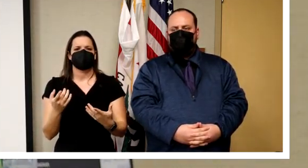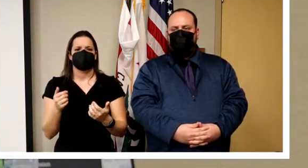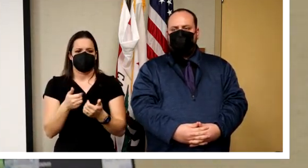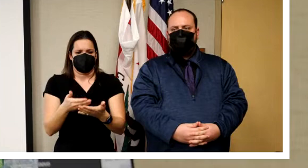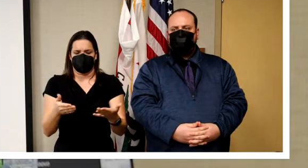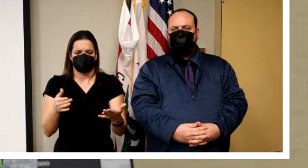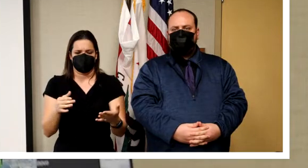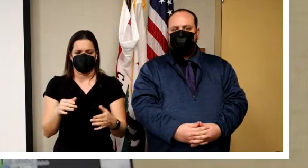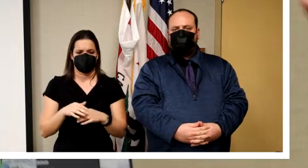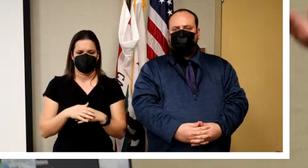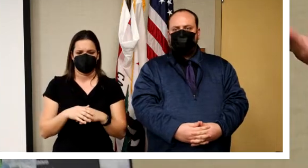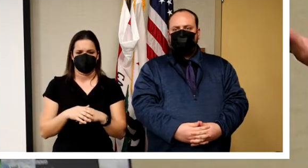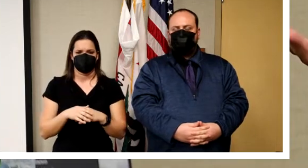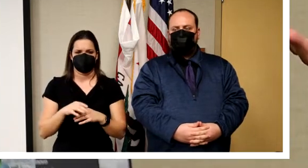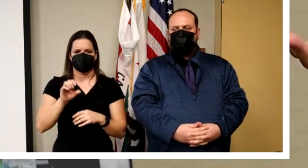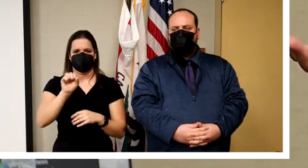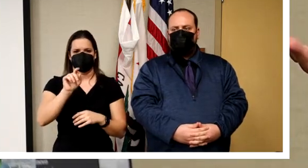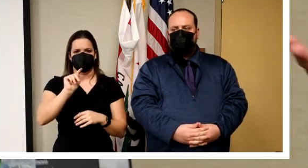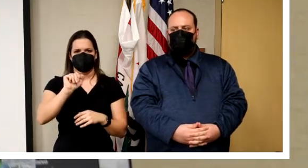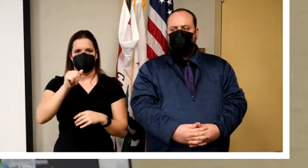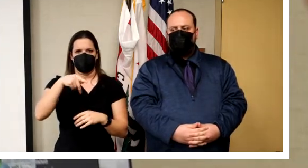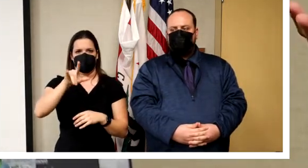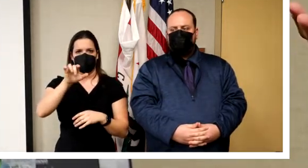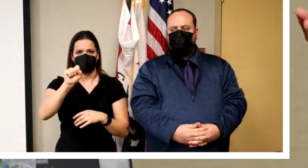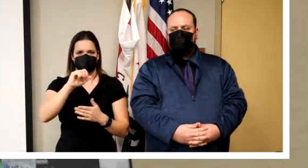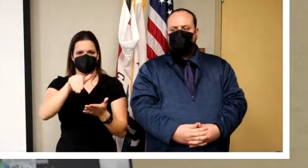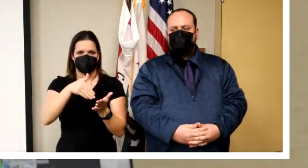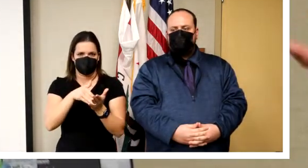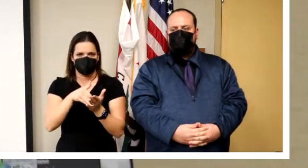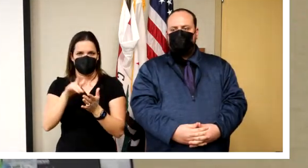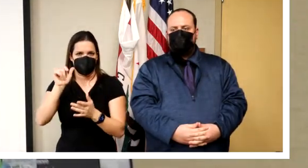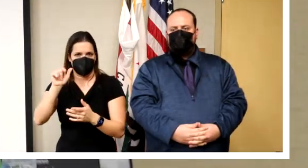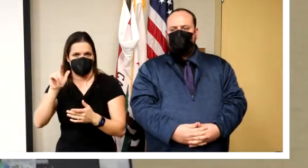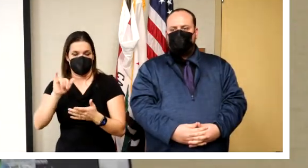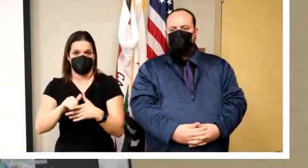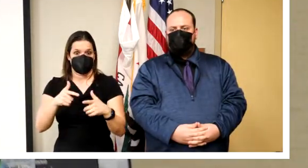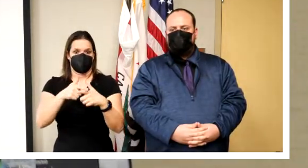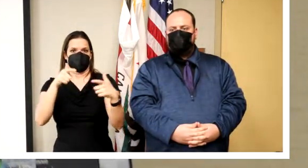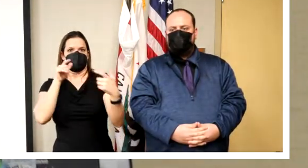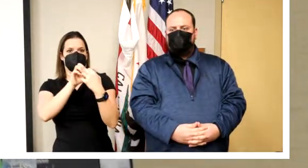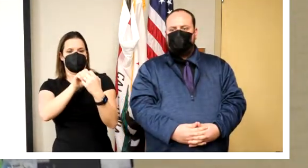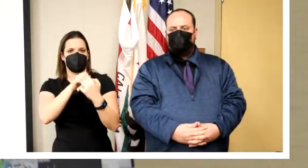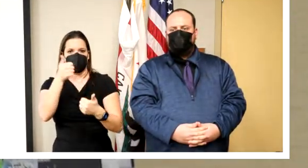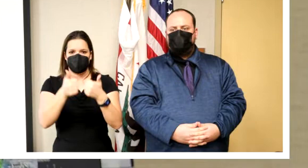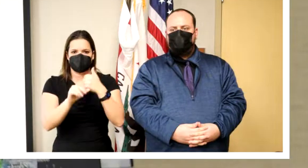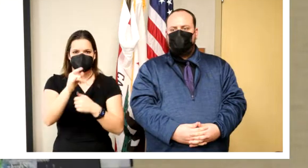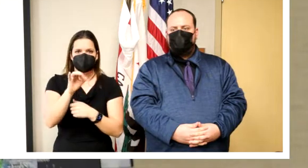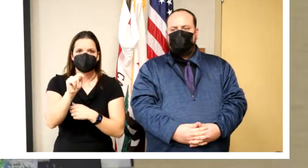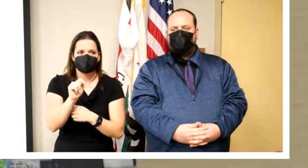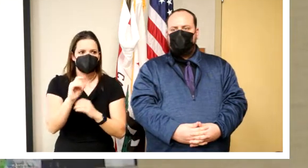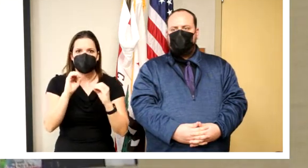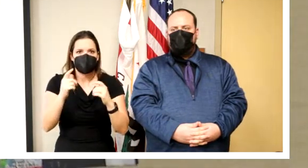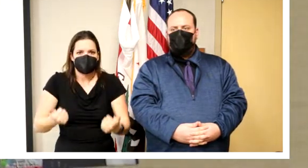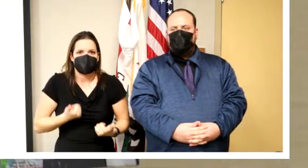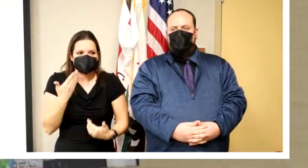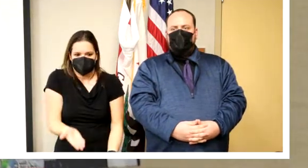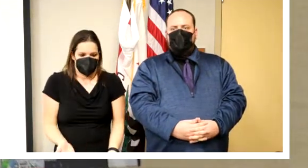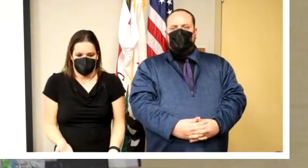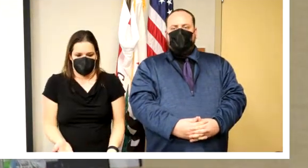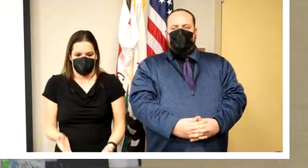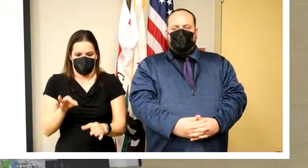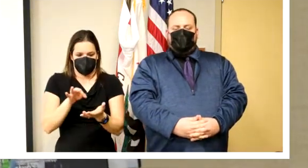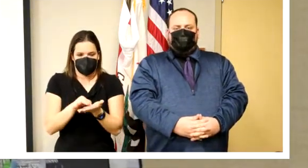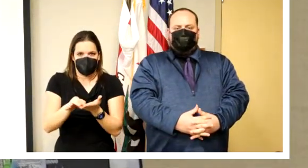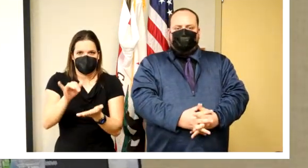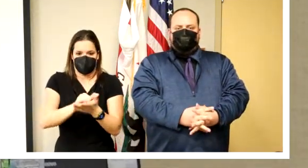inanimate objects, like the Staples Center in Los Angeles. That was a huge debate about which district it was in. Nobody lives there, to my knowledge, or was counted in